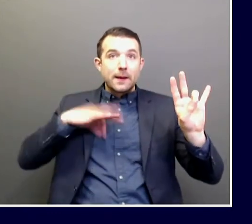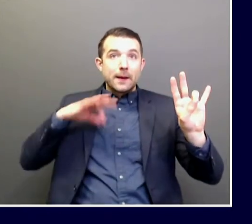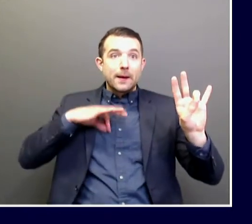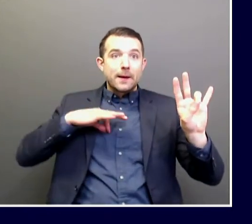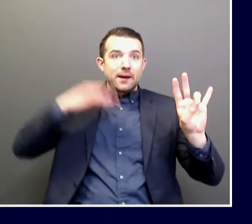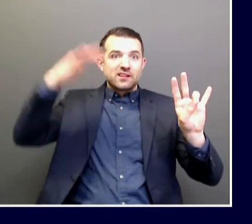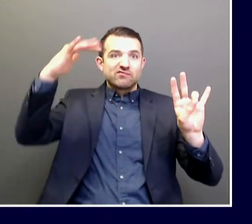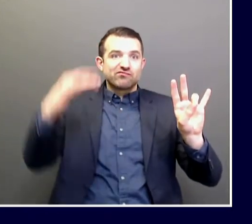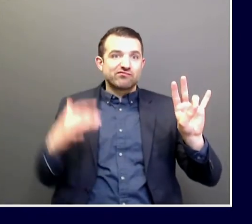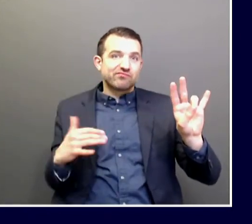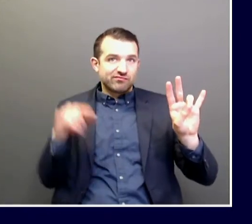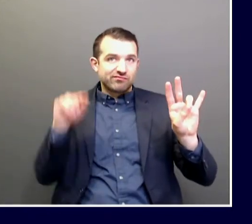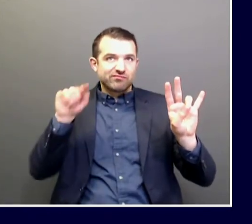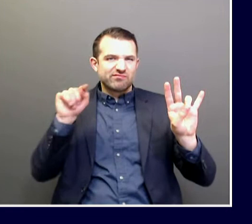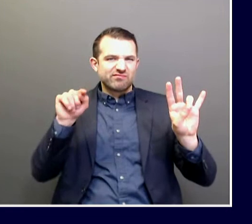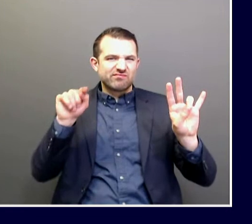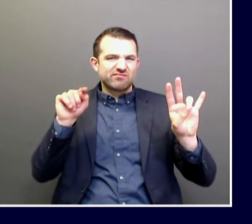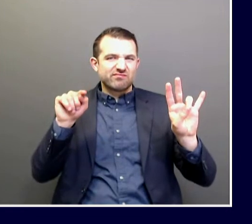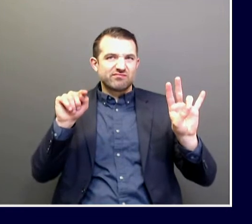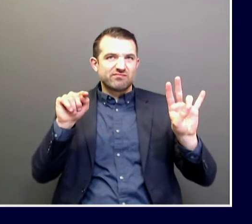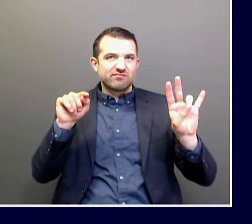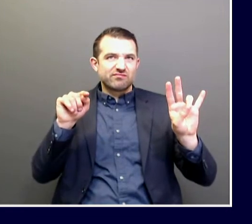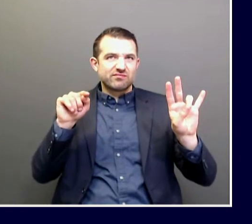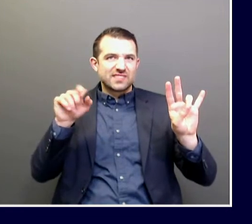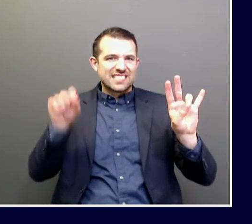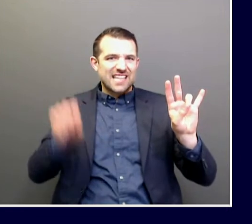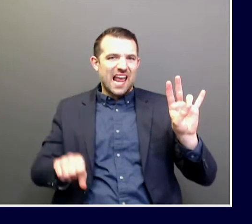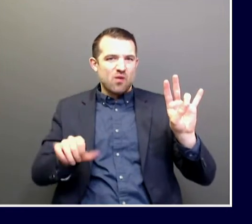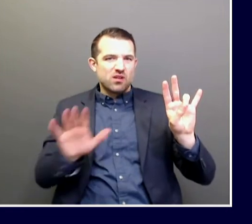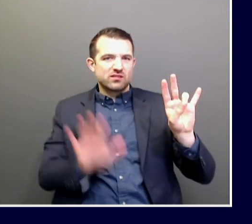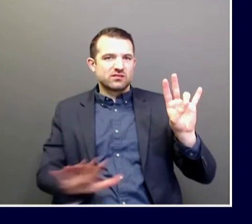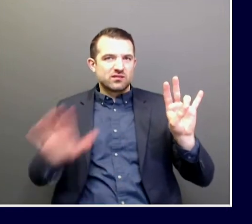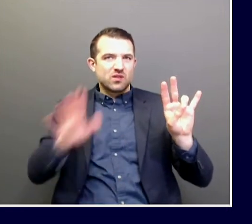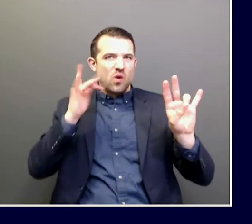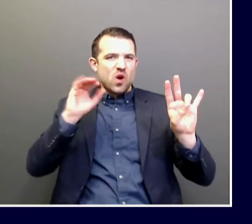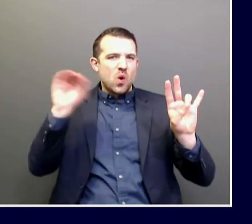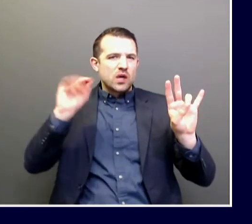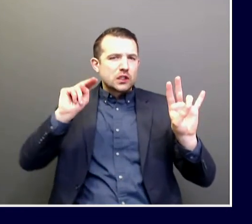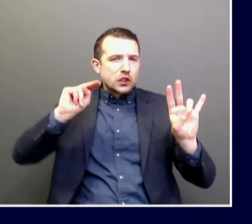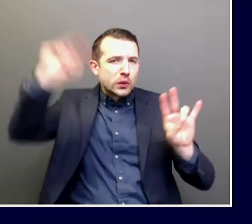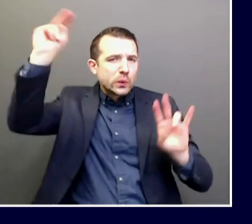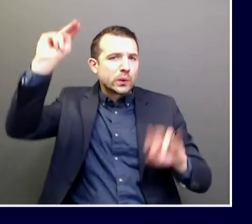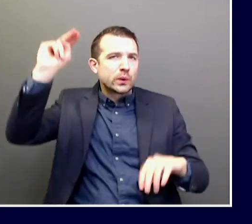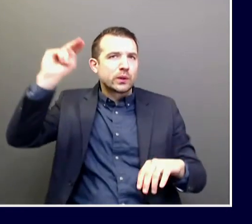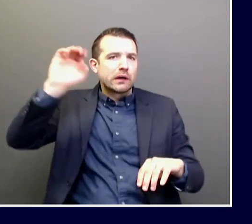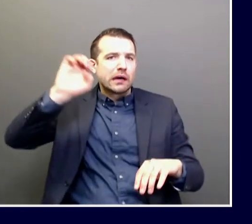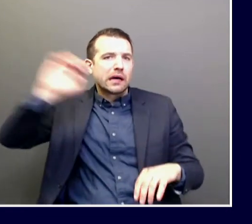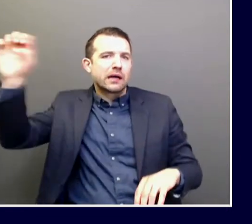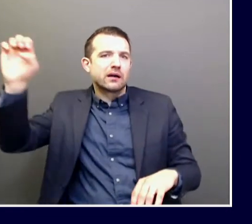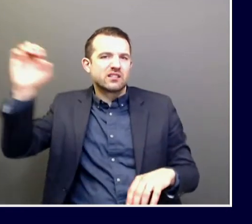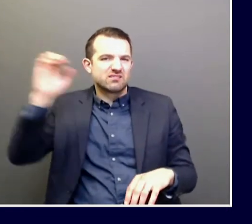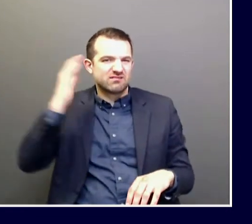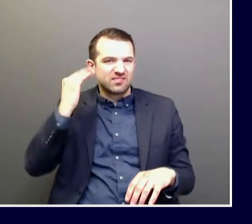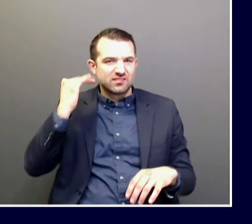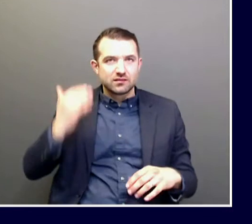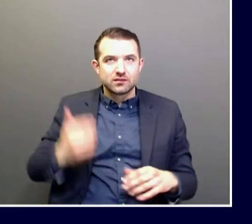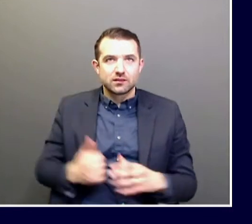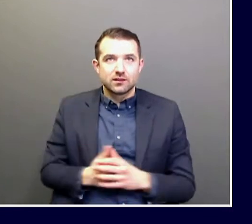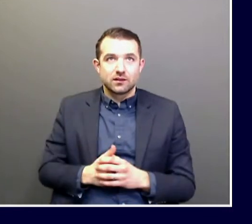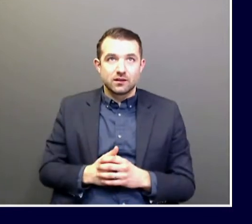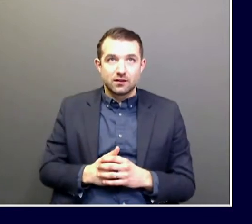more further north and east in that particular program? Yeah, Patty, our team raised this with the U.S. CDC, and this